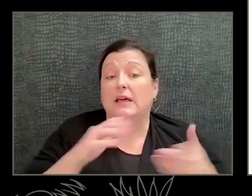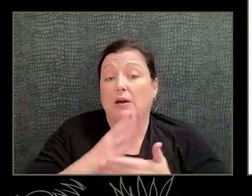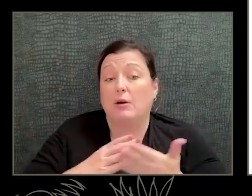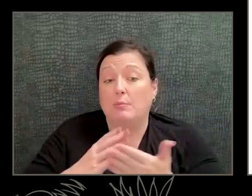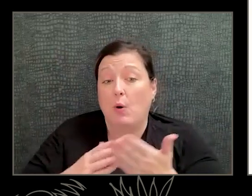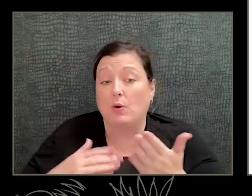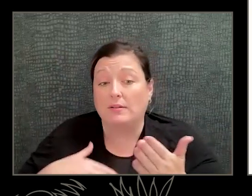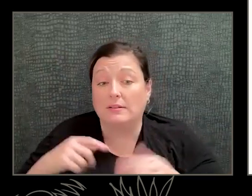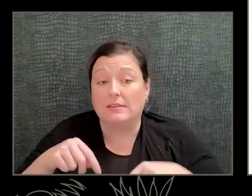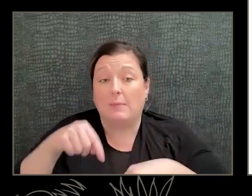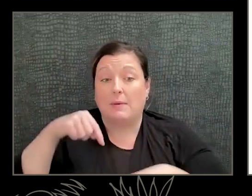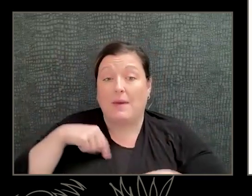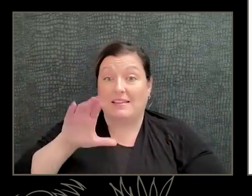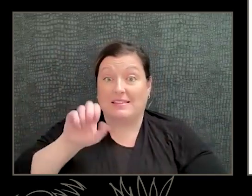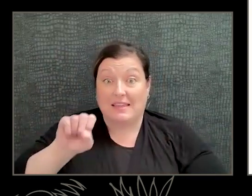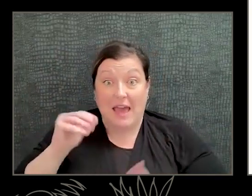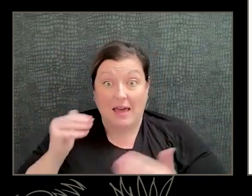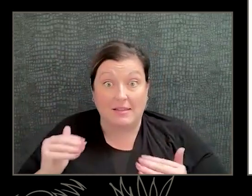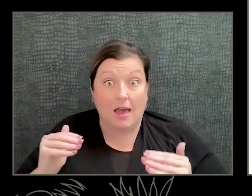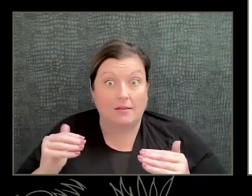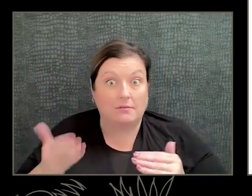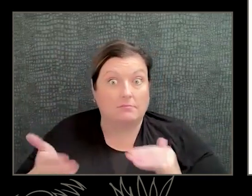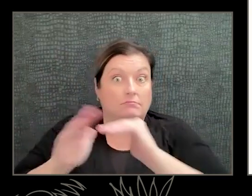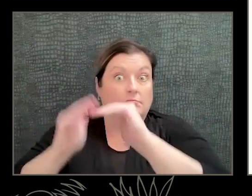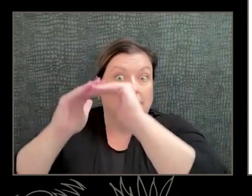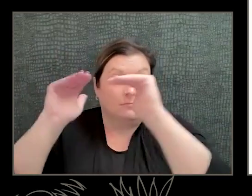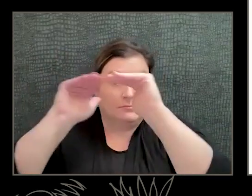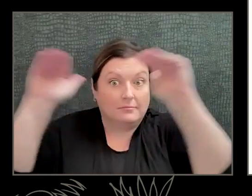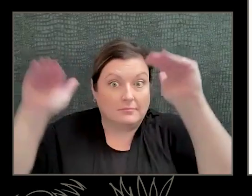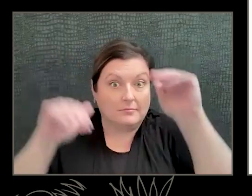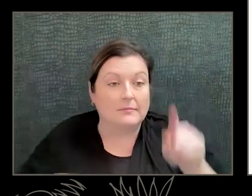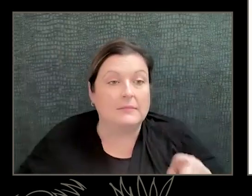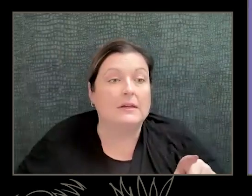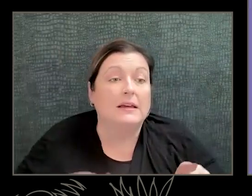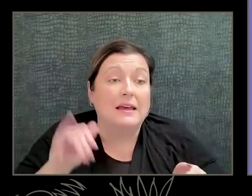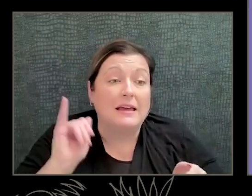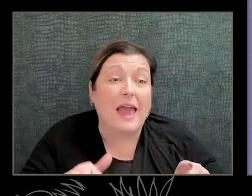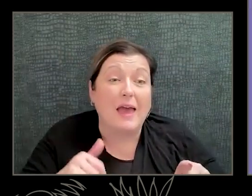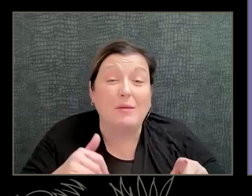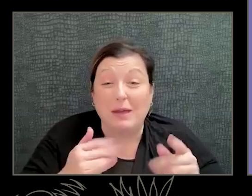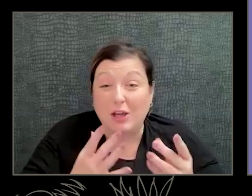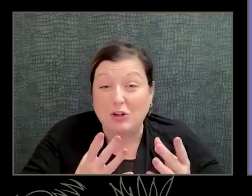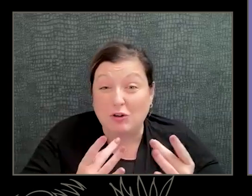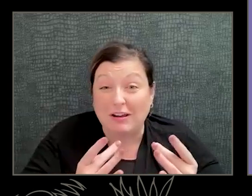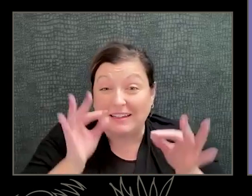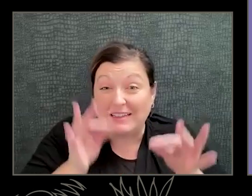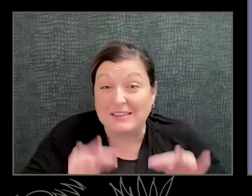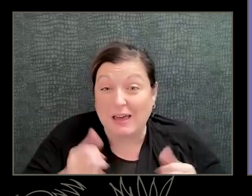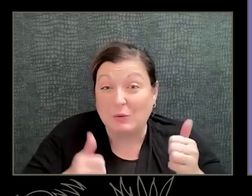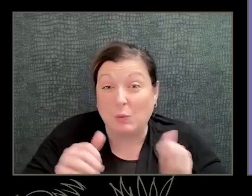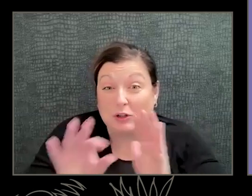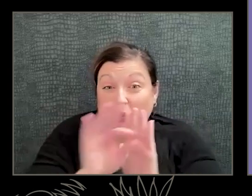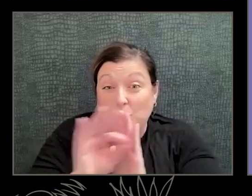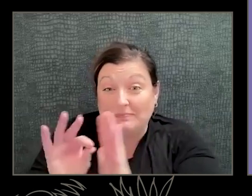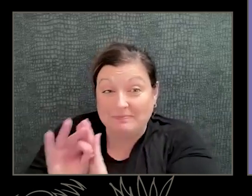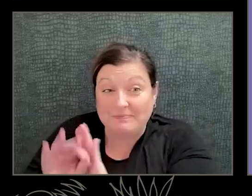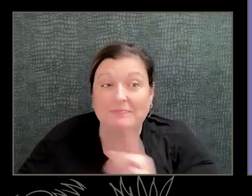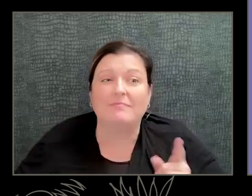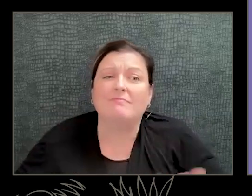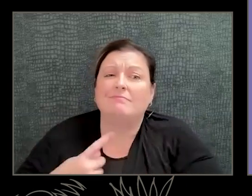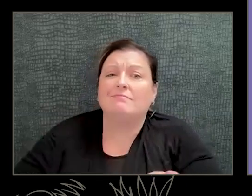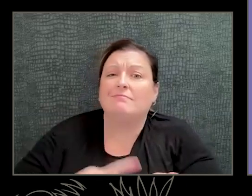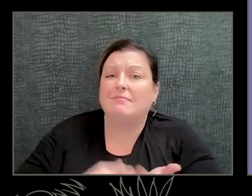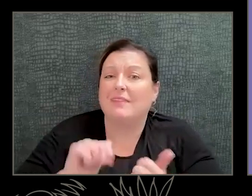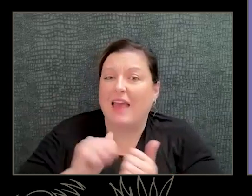out what you're actually going to use can be a little bit of a tricky and difficult decision. So let's talk a little bit about how